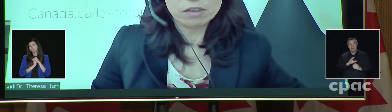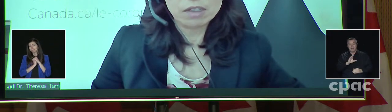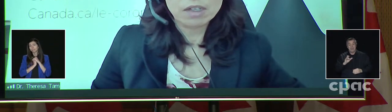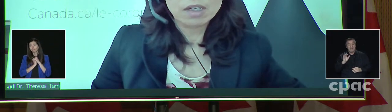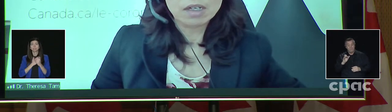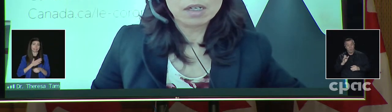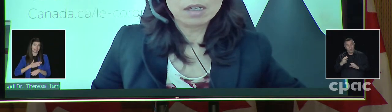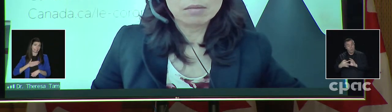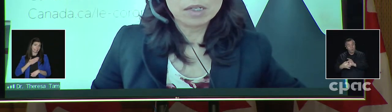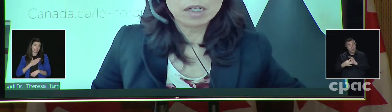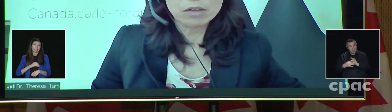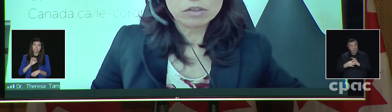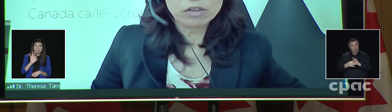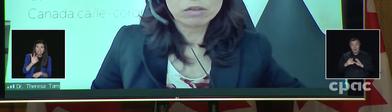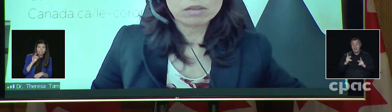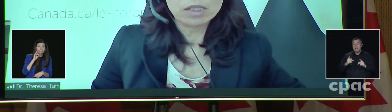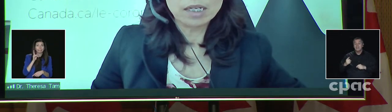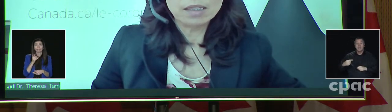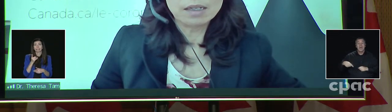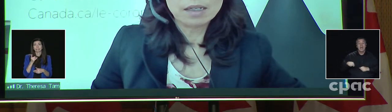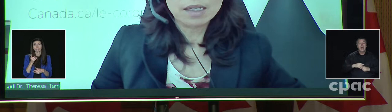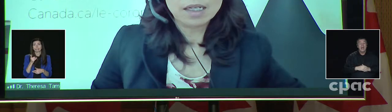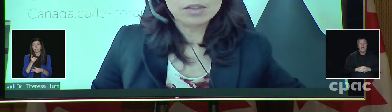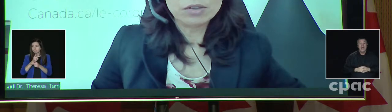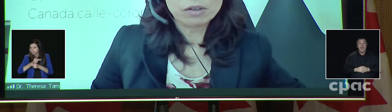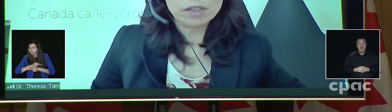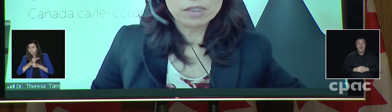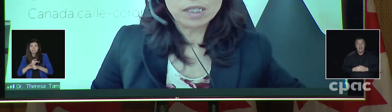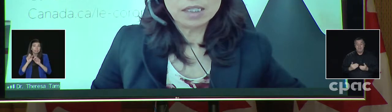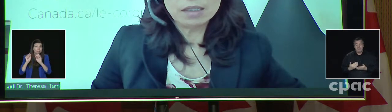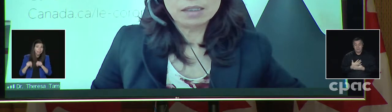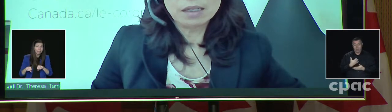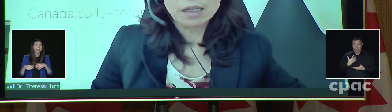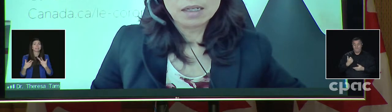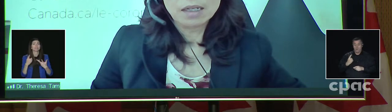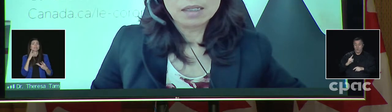to close schools and do all those